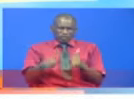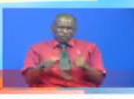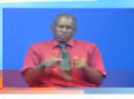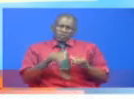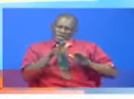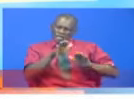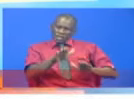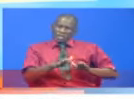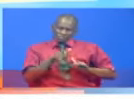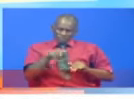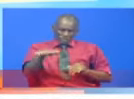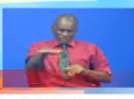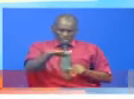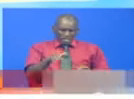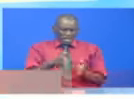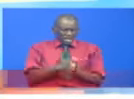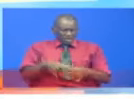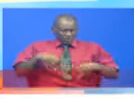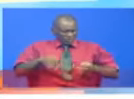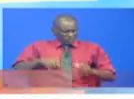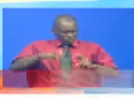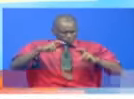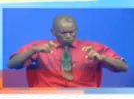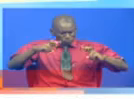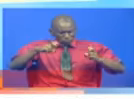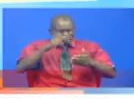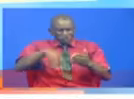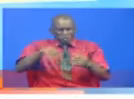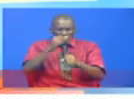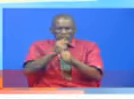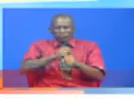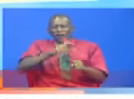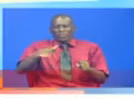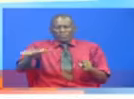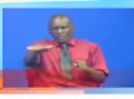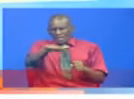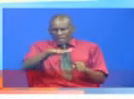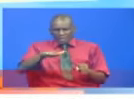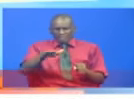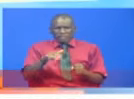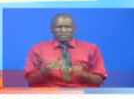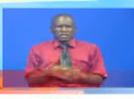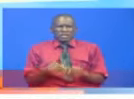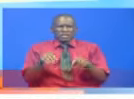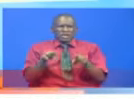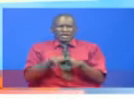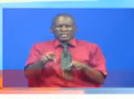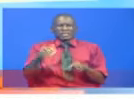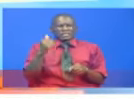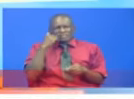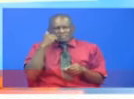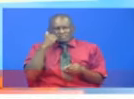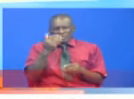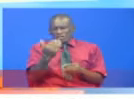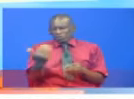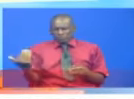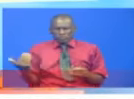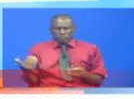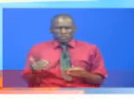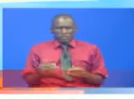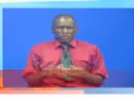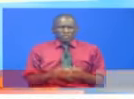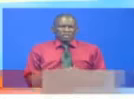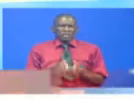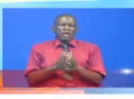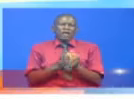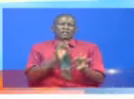carefully and learn from what is being done in other places as far as the disease in children stands. And if